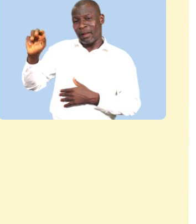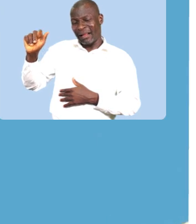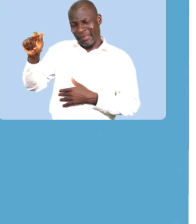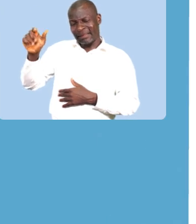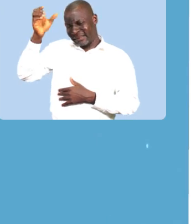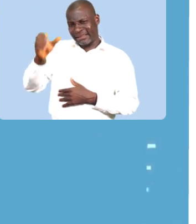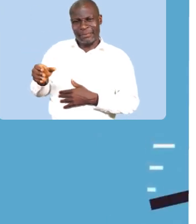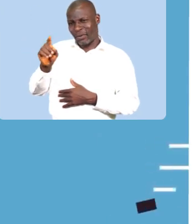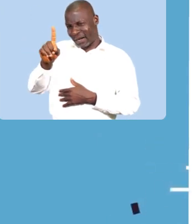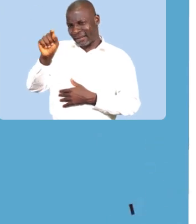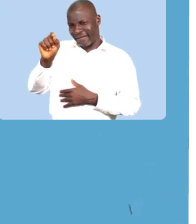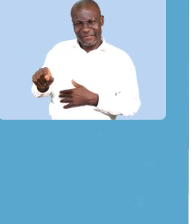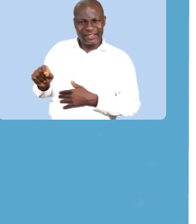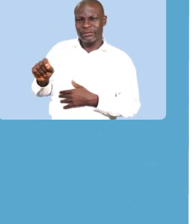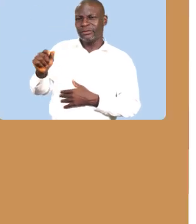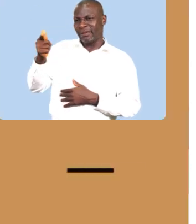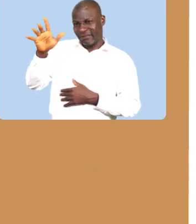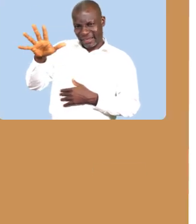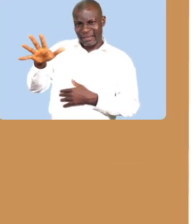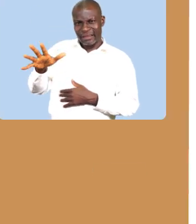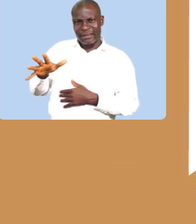so. Bible say it is a lie.